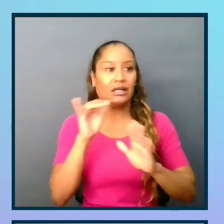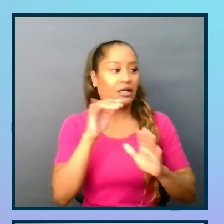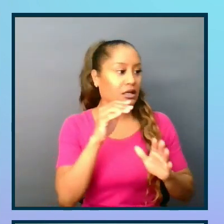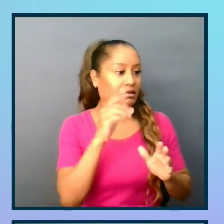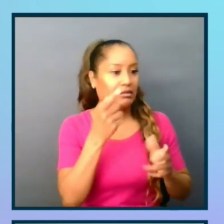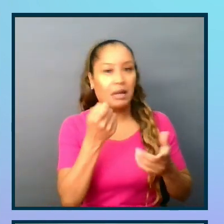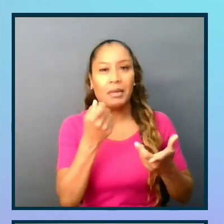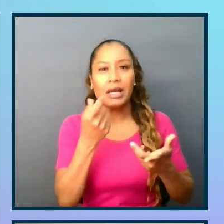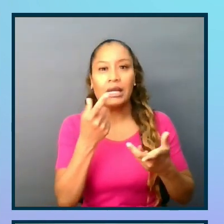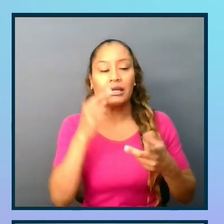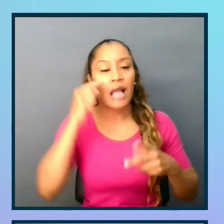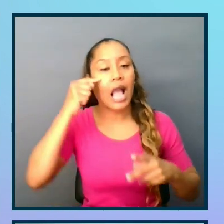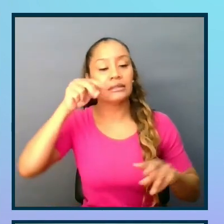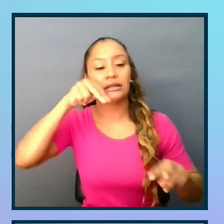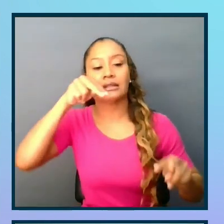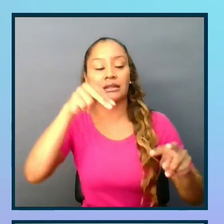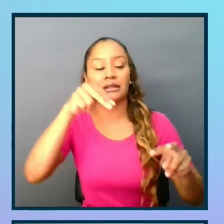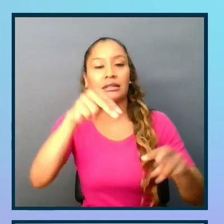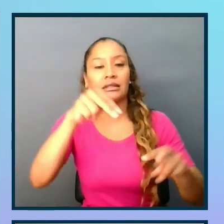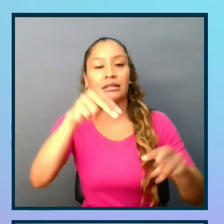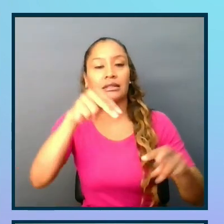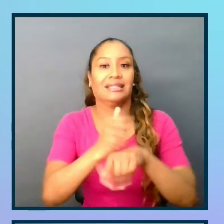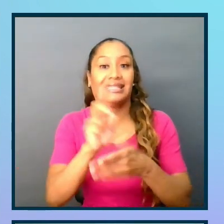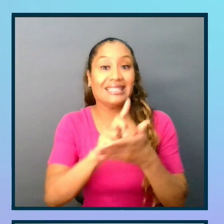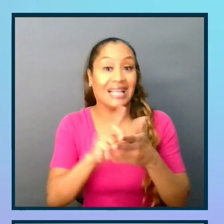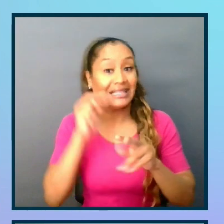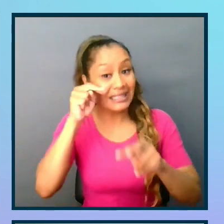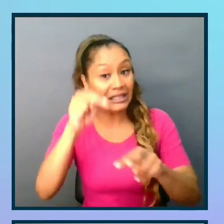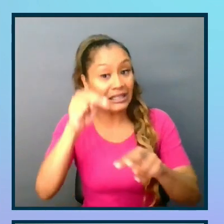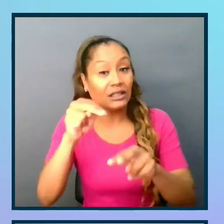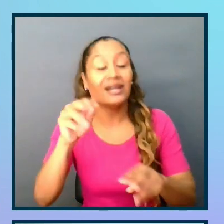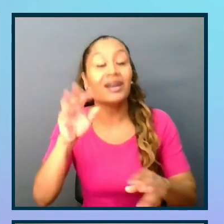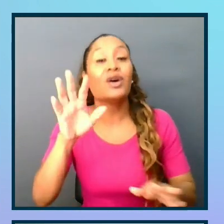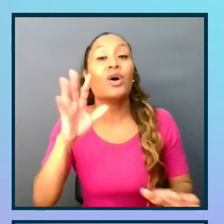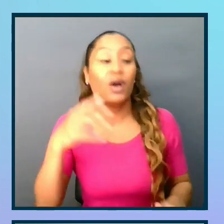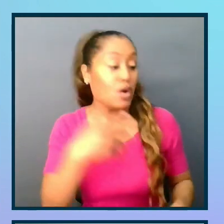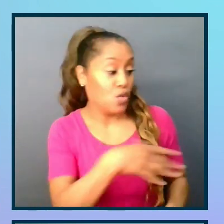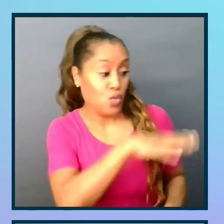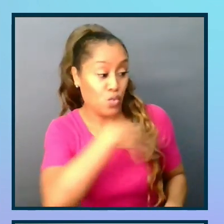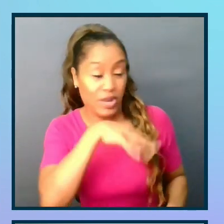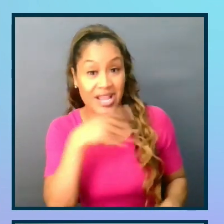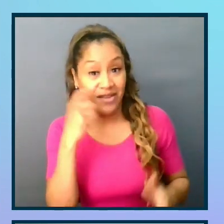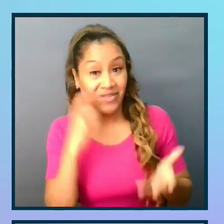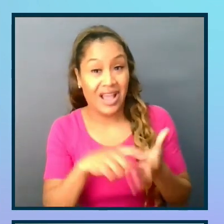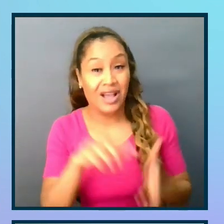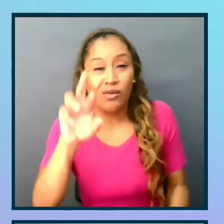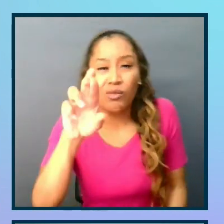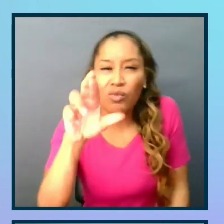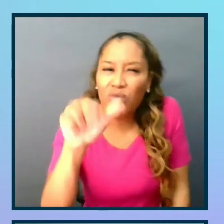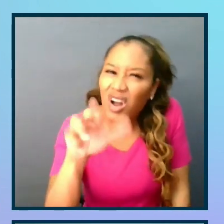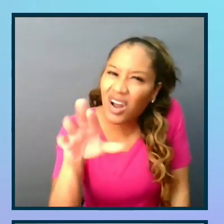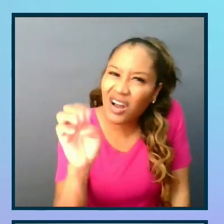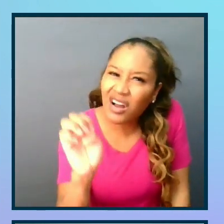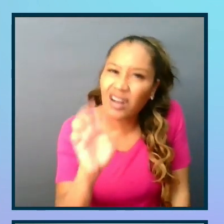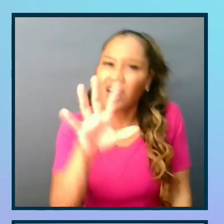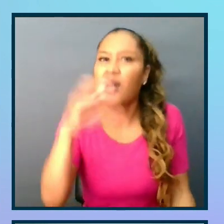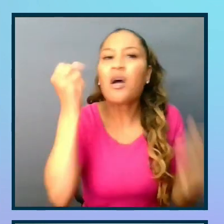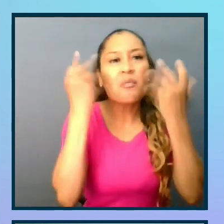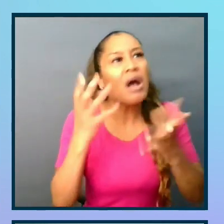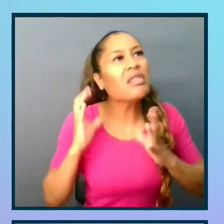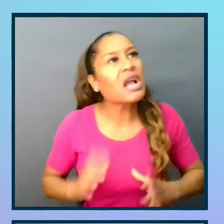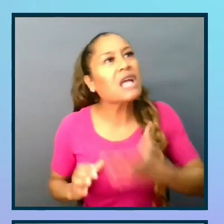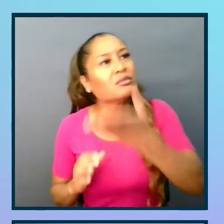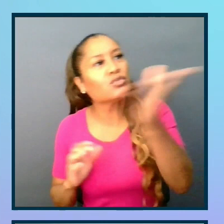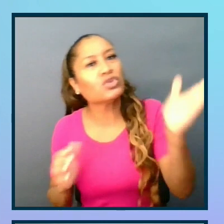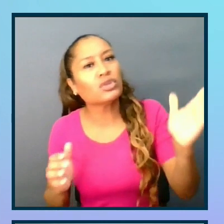a keeping an eye on the implementation from the designer side, which we have found is super rare. Like a lot of the customers I've talked to, it's like,